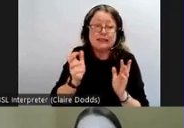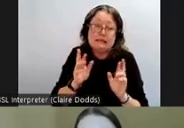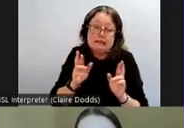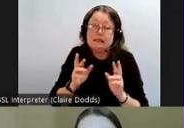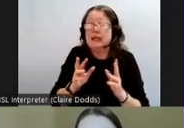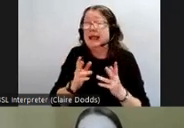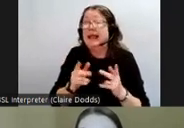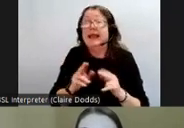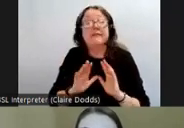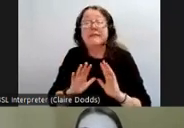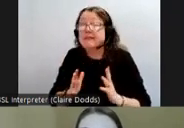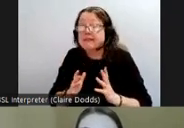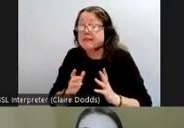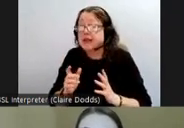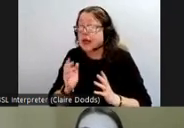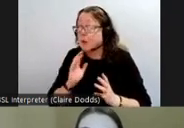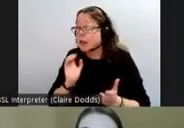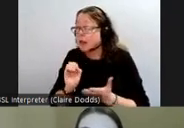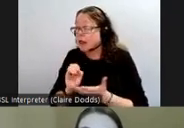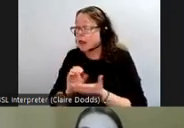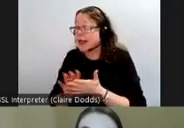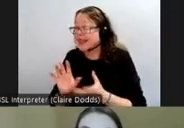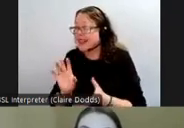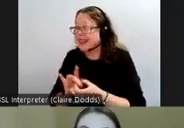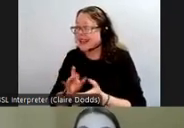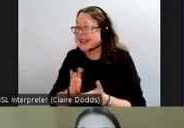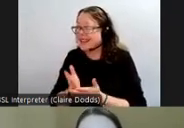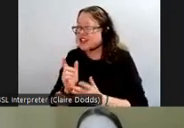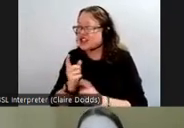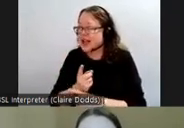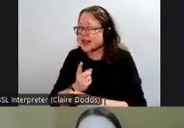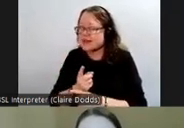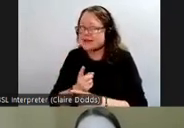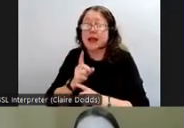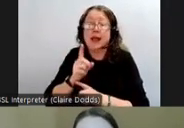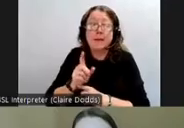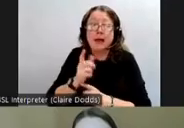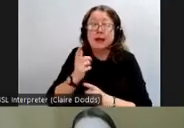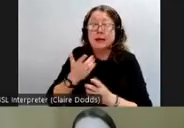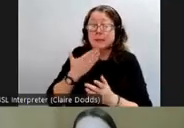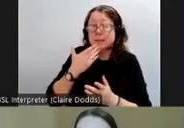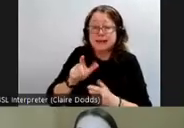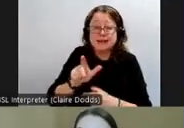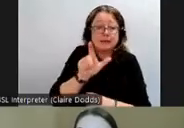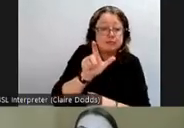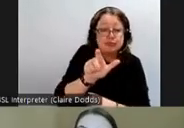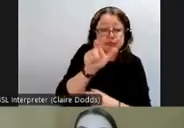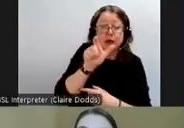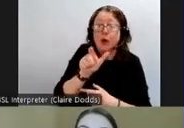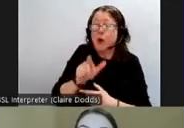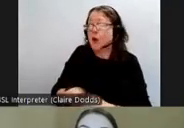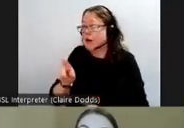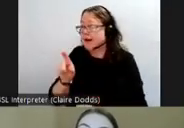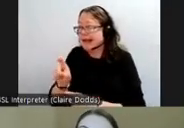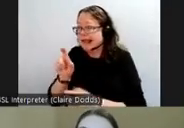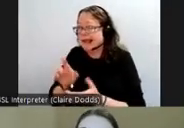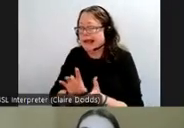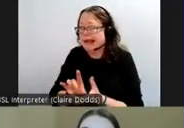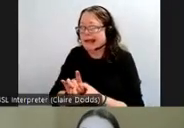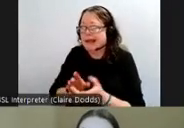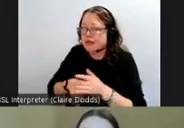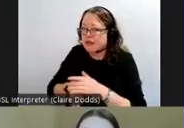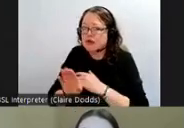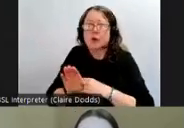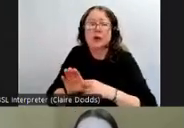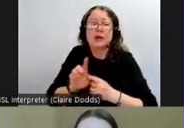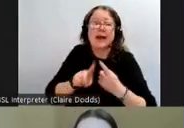the chat now. Um, I'd like you to answer the question with just kind of simple phrases or words. So, what are the